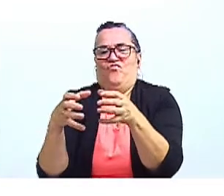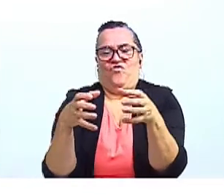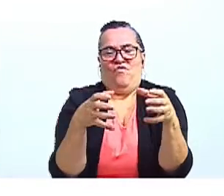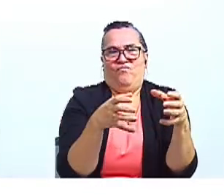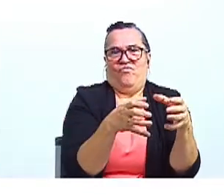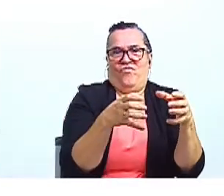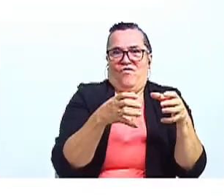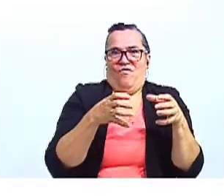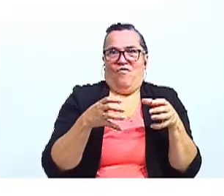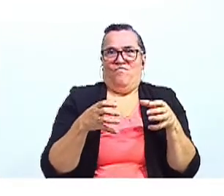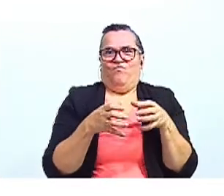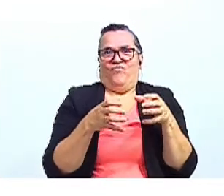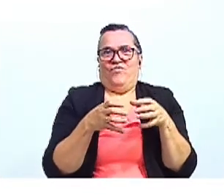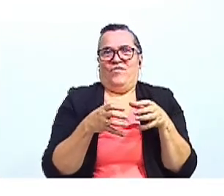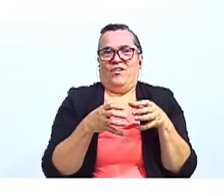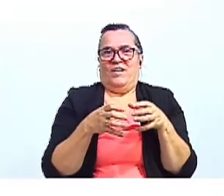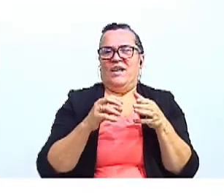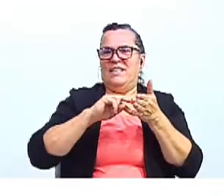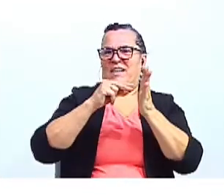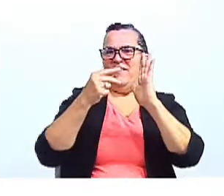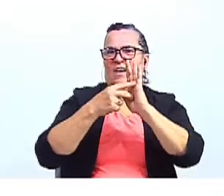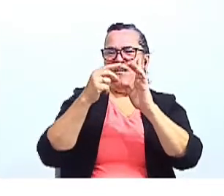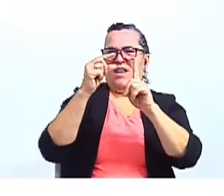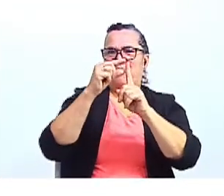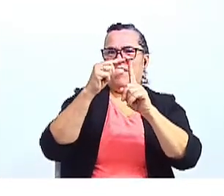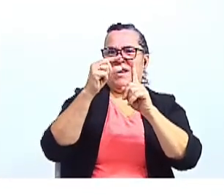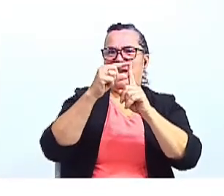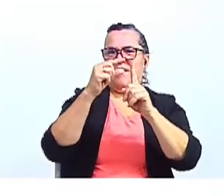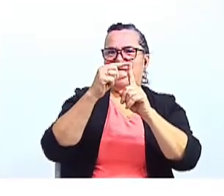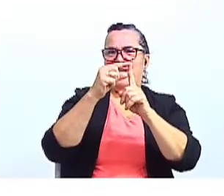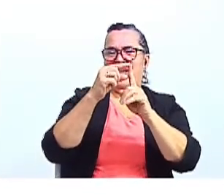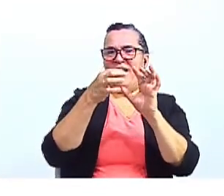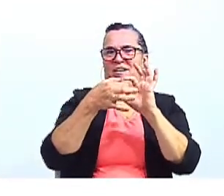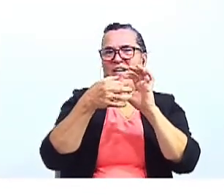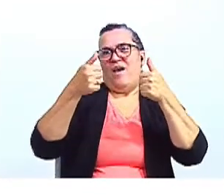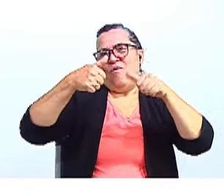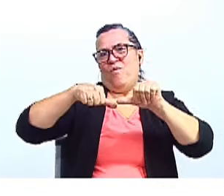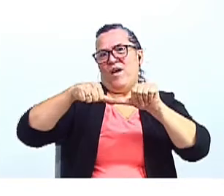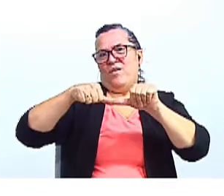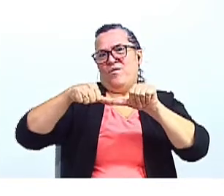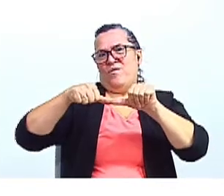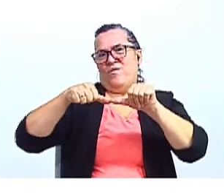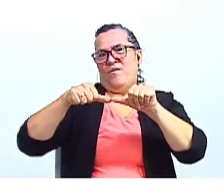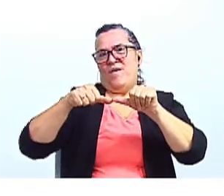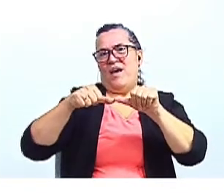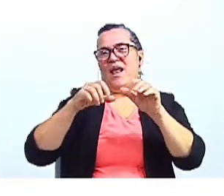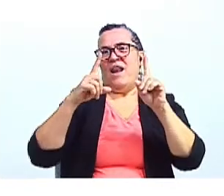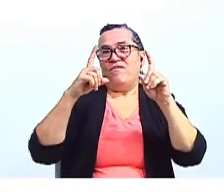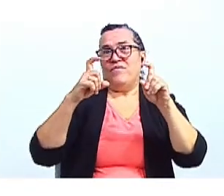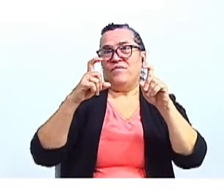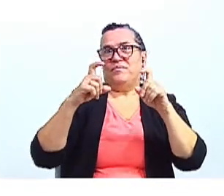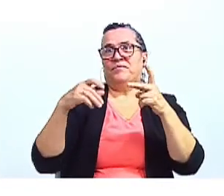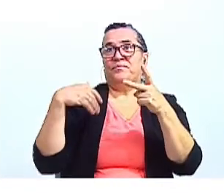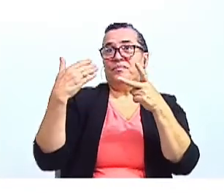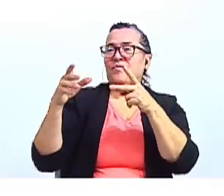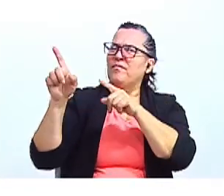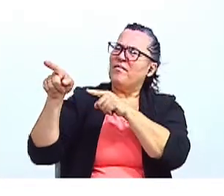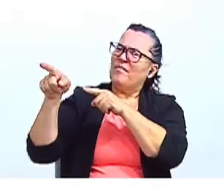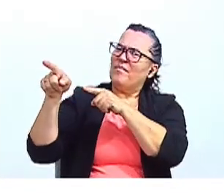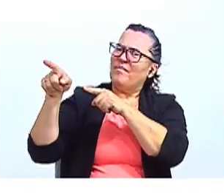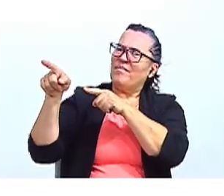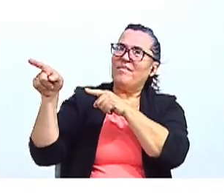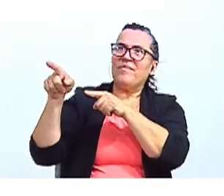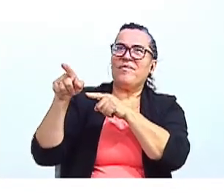out the meaning of the words according to the picture. Next, excluding. Next